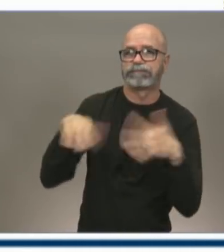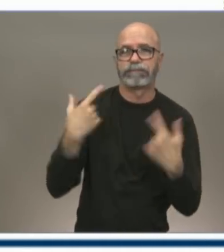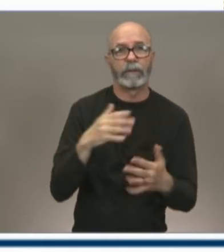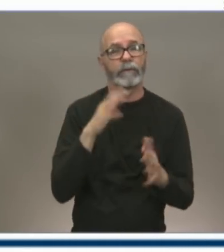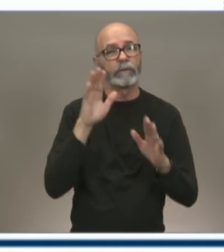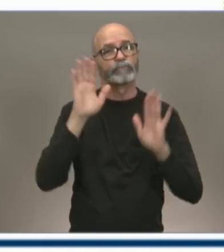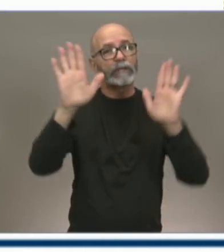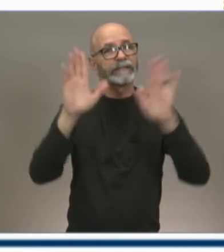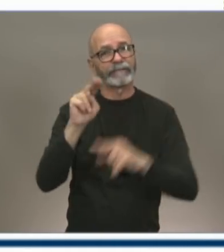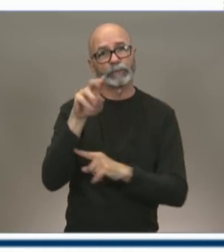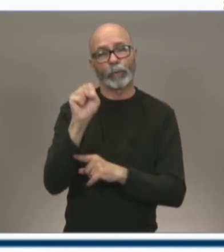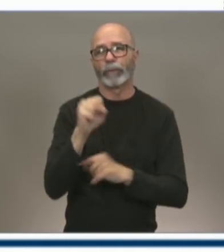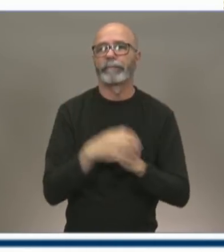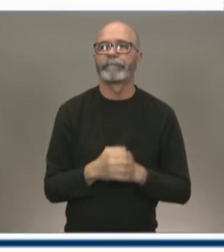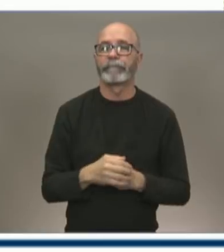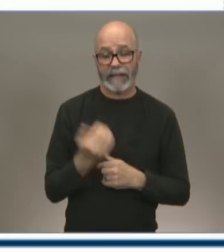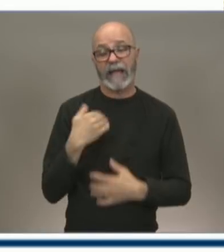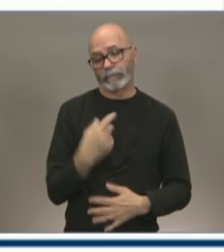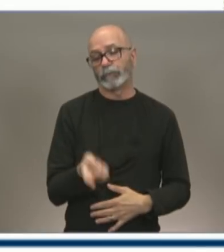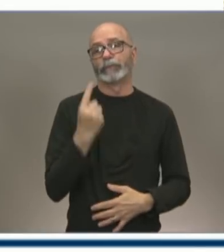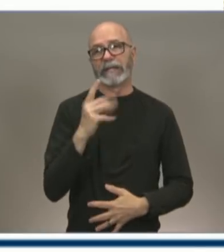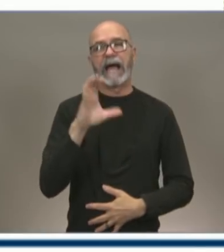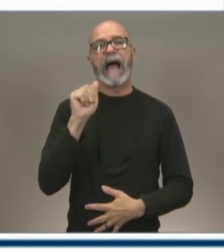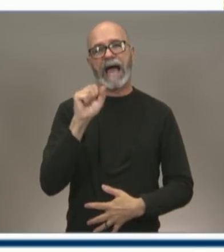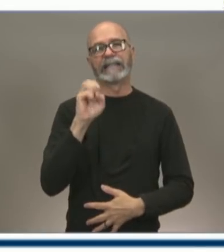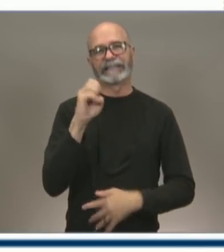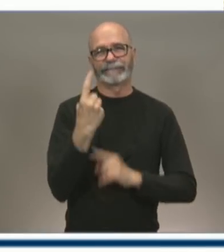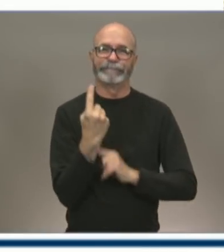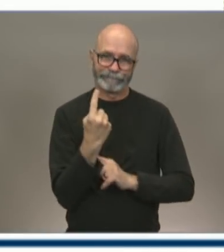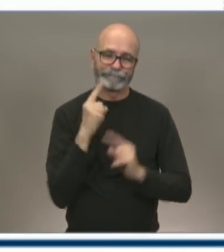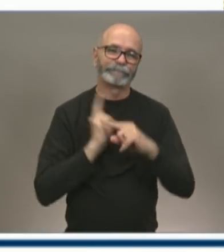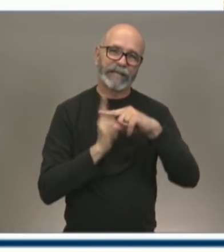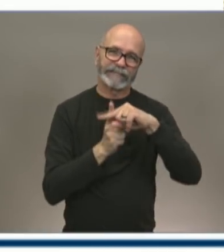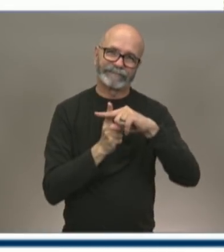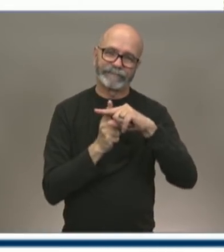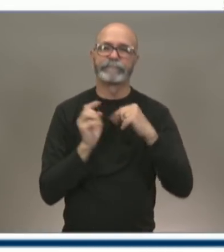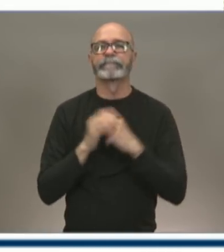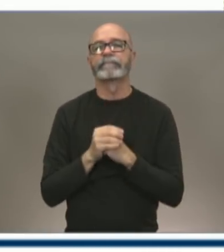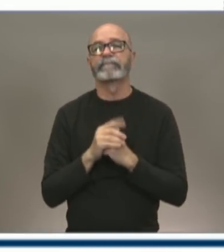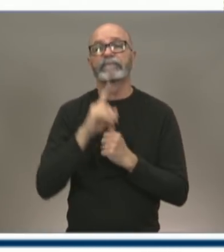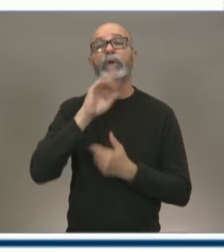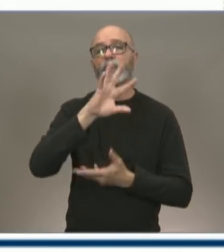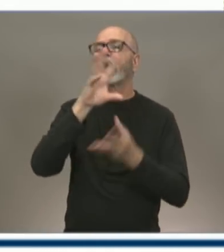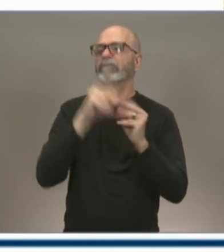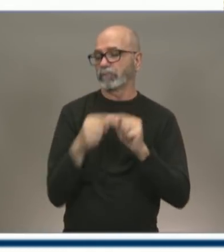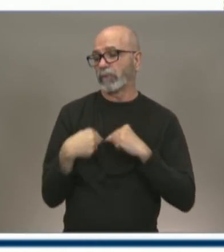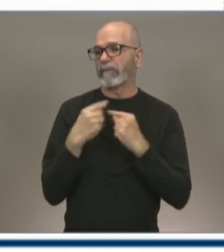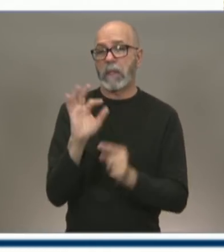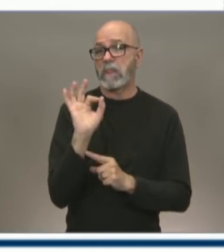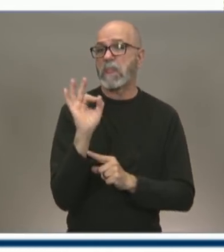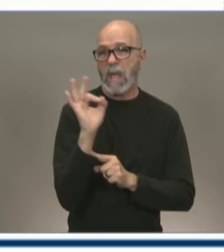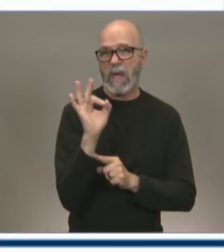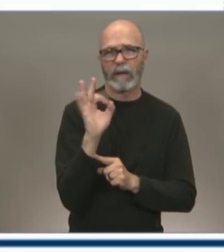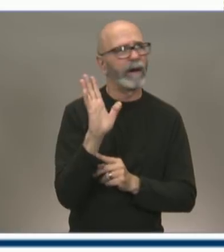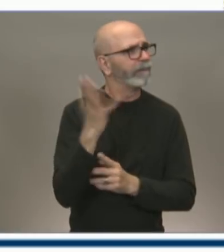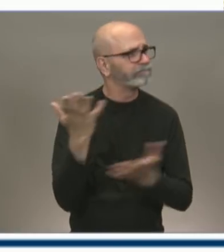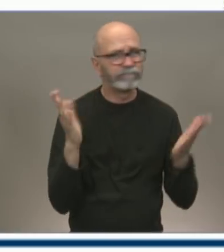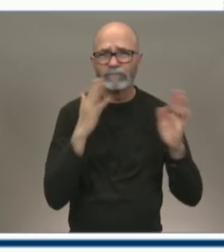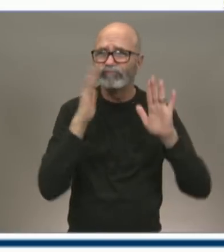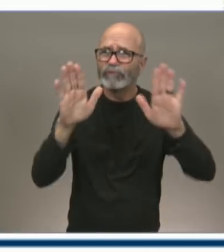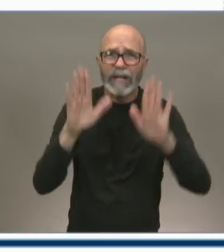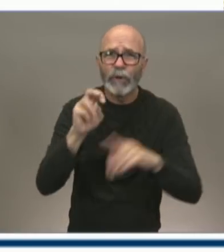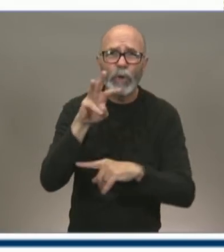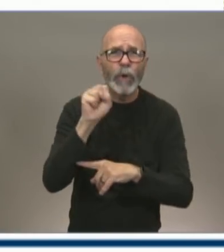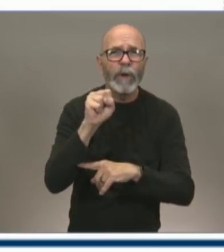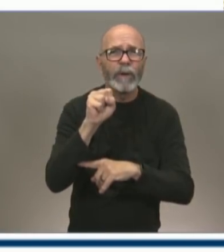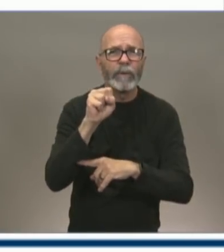and 9 active cases right now. This, too, is great news. It's a true testament to the efforts of all Nova Scotians adhering